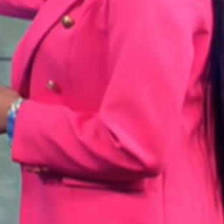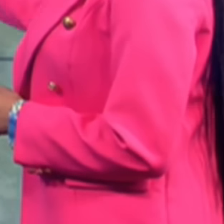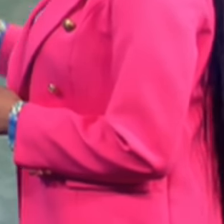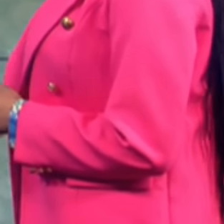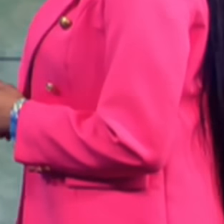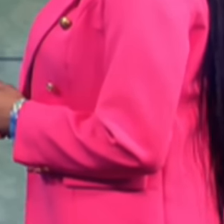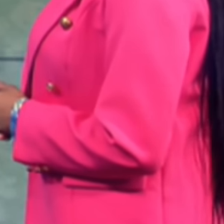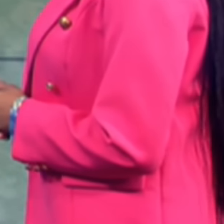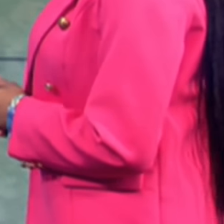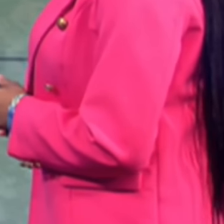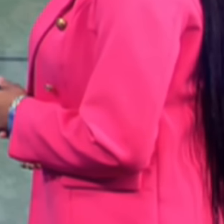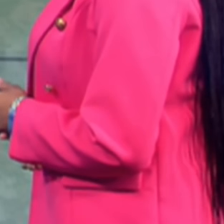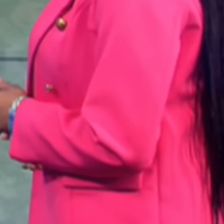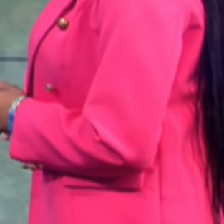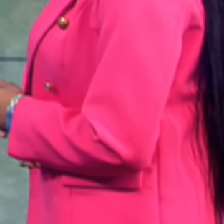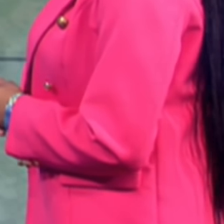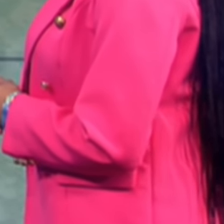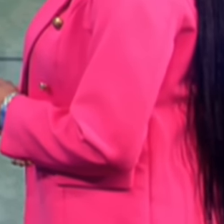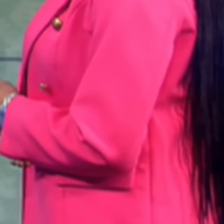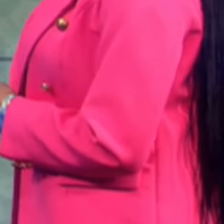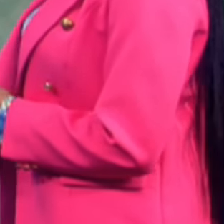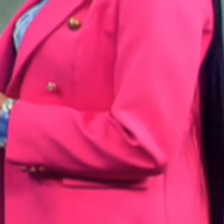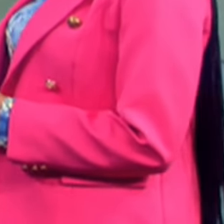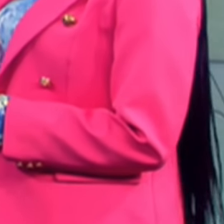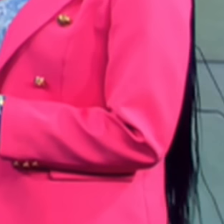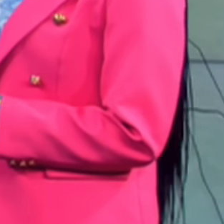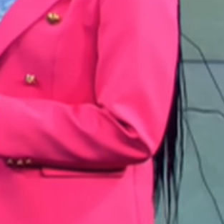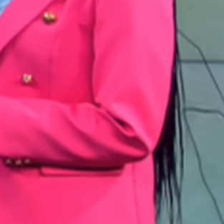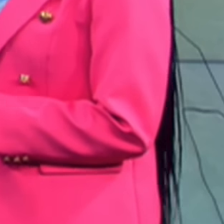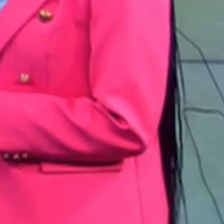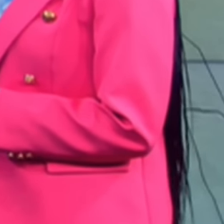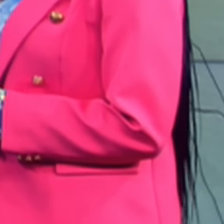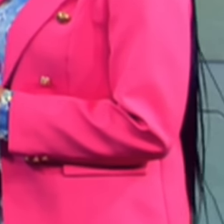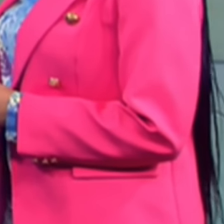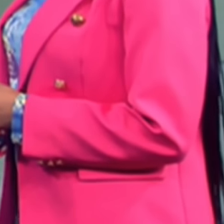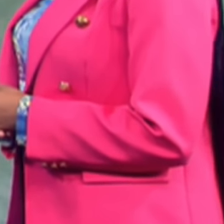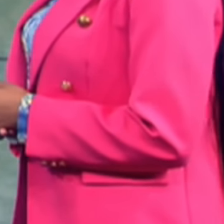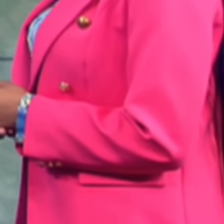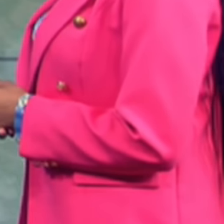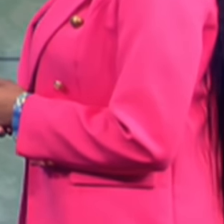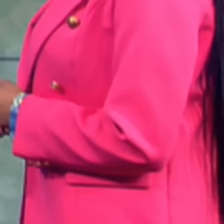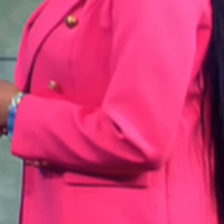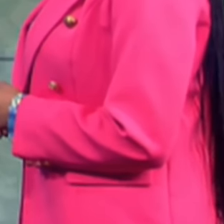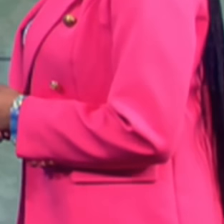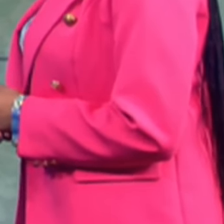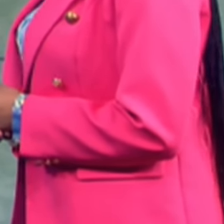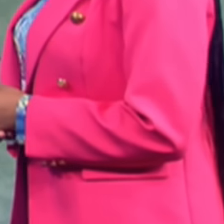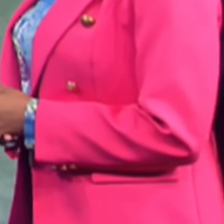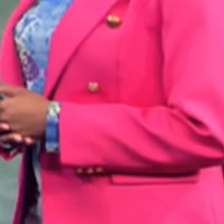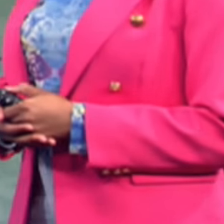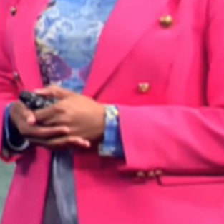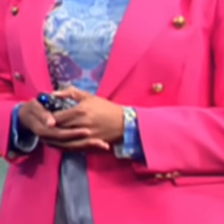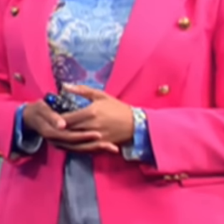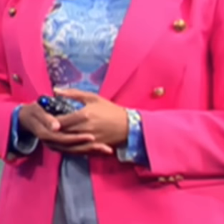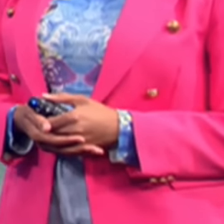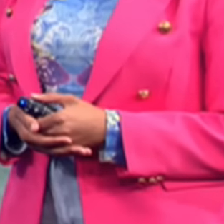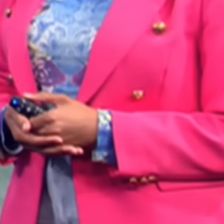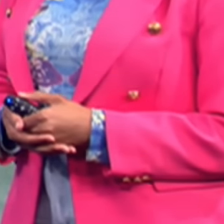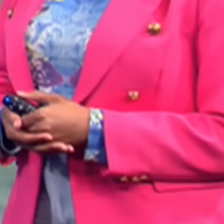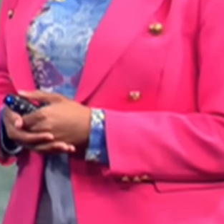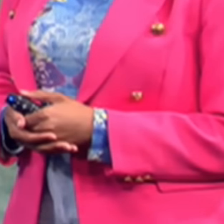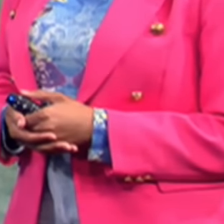Mpumalanga Mbombela ka digata di le 3 go a go di le 24 Carolina ka digata di le 3 go a go di le 23 Emalahleni ka